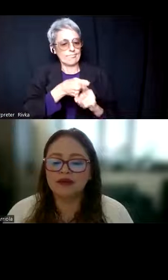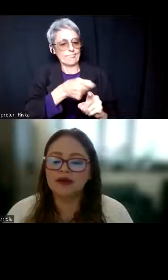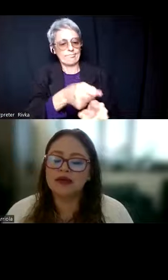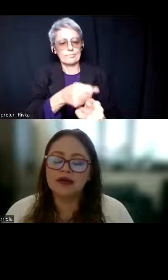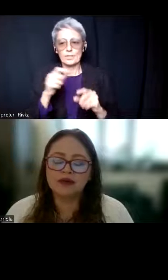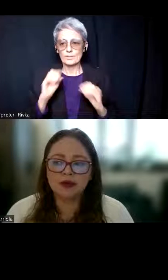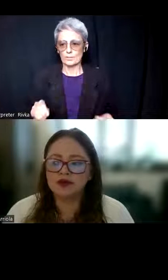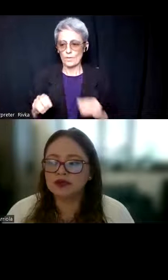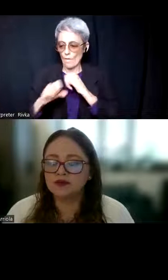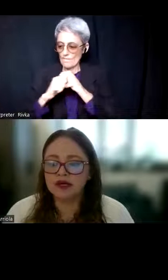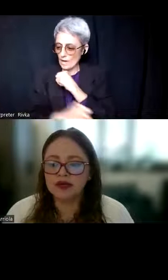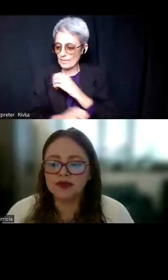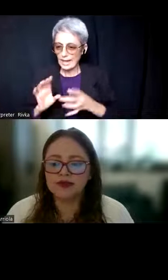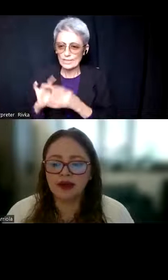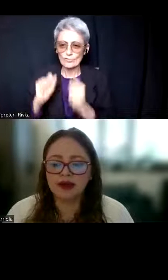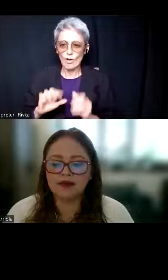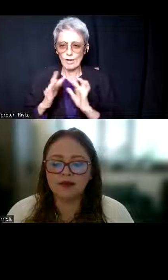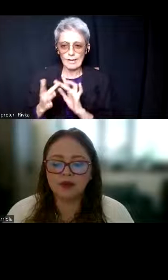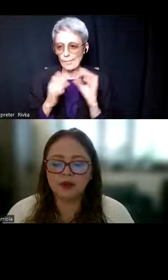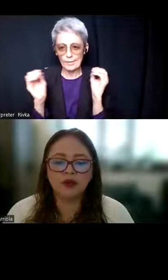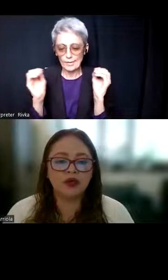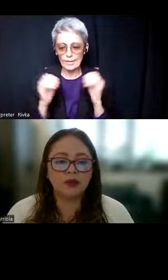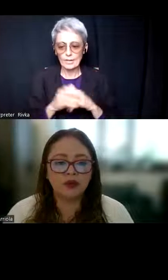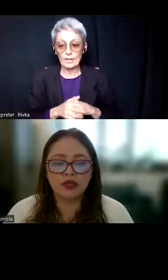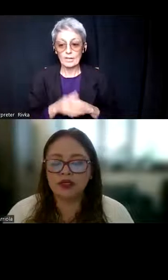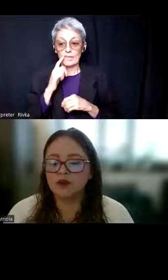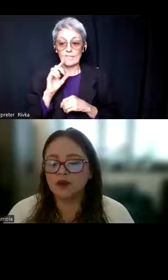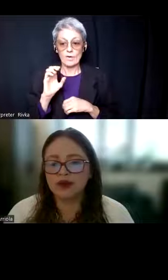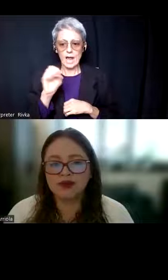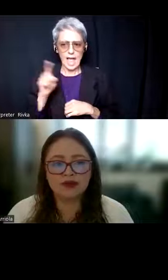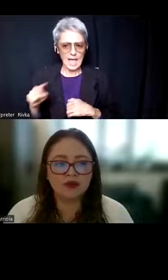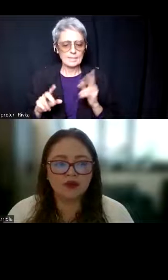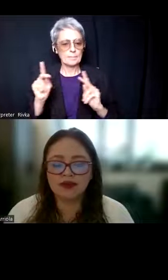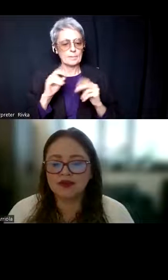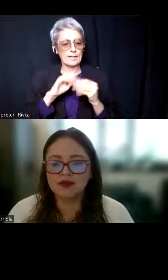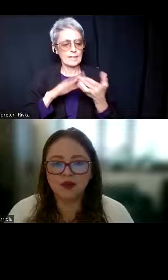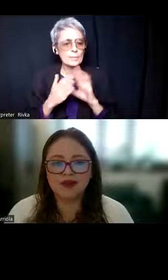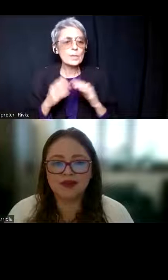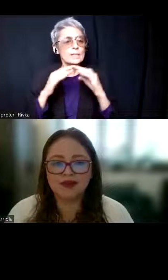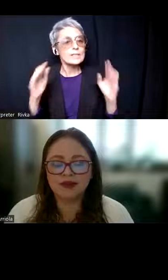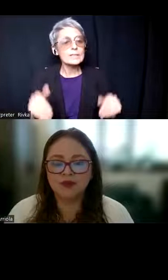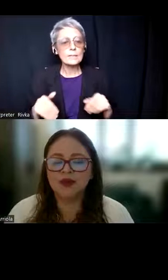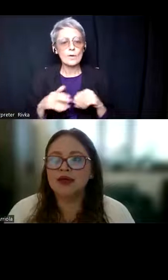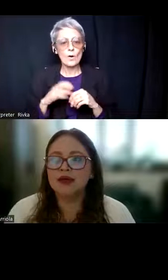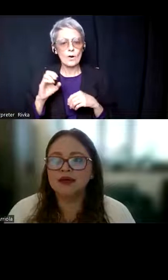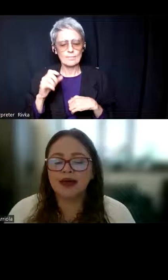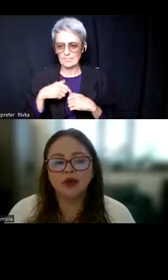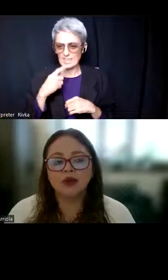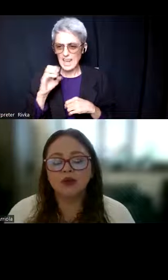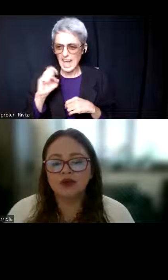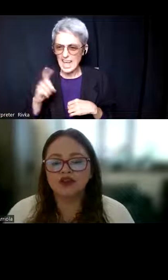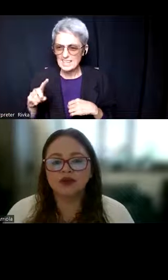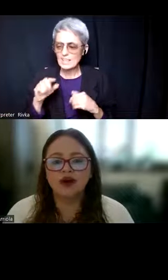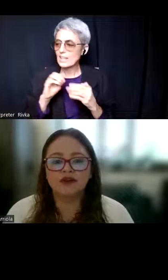I think especially for us as people in the community and people in the systems or us in the school system, is how